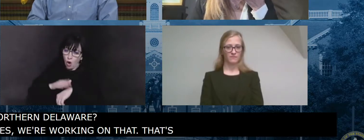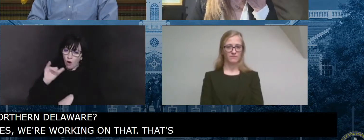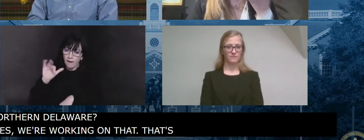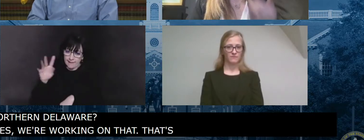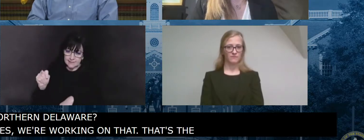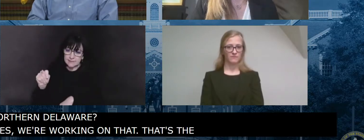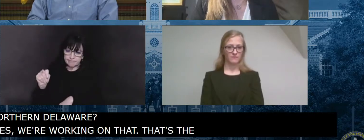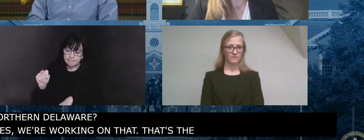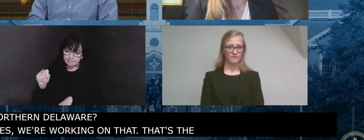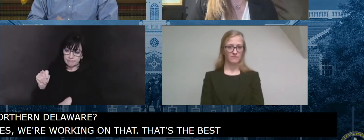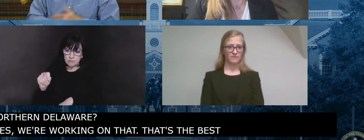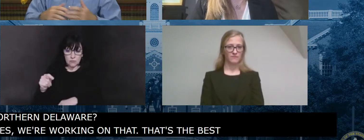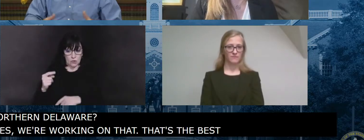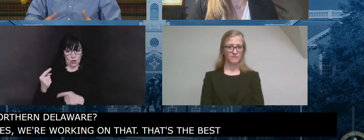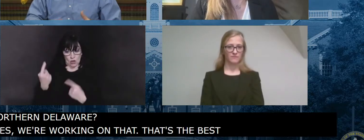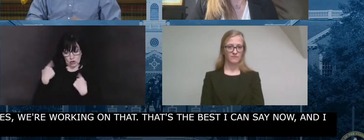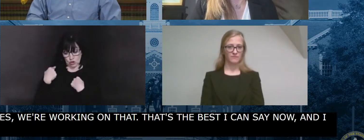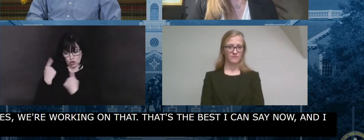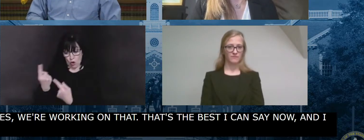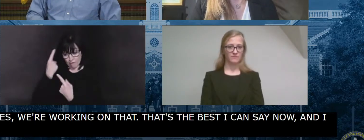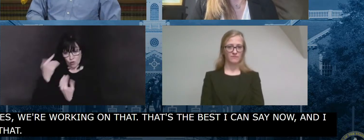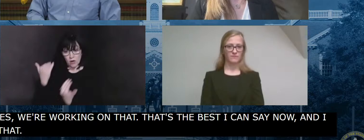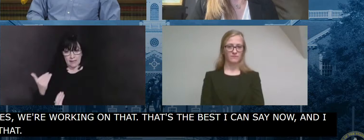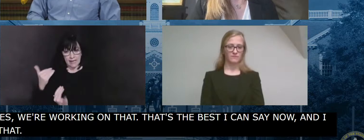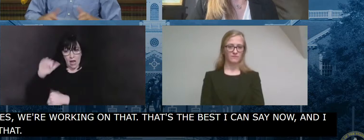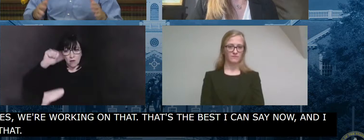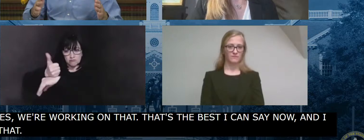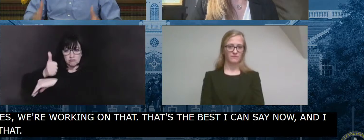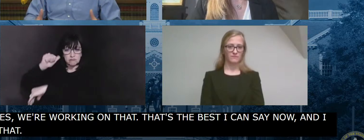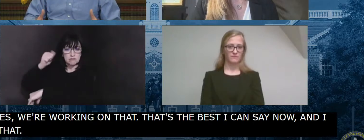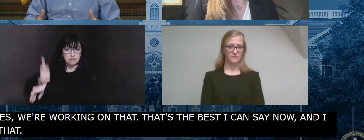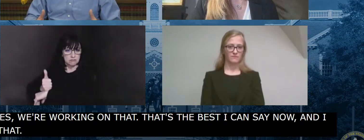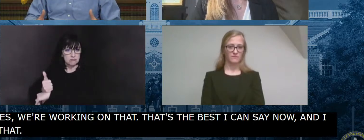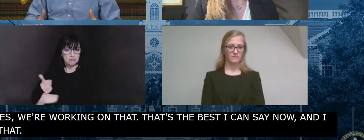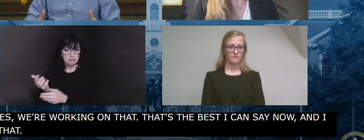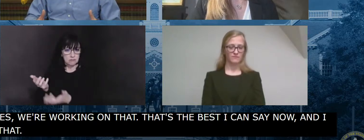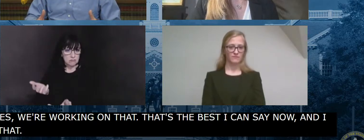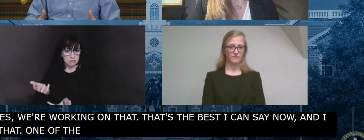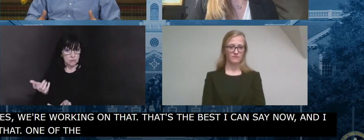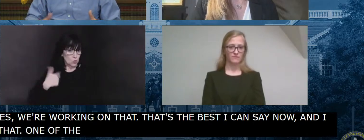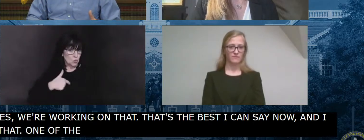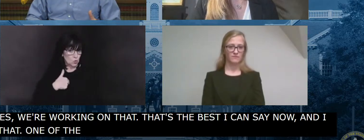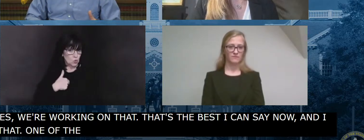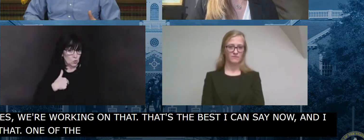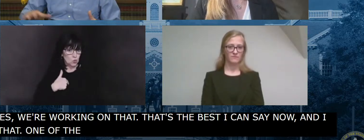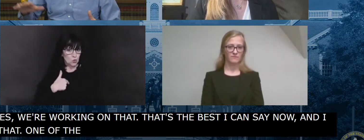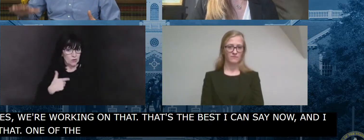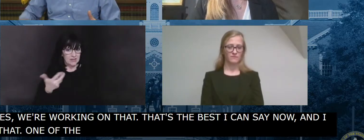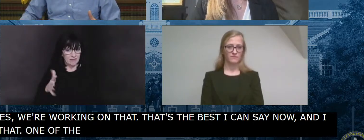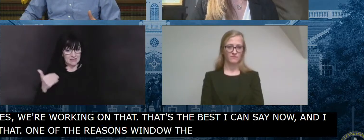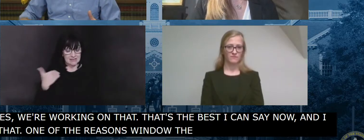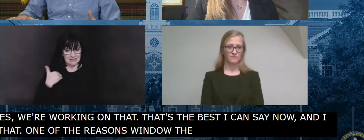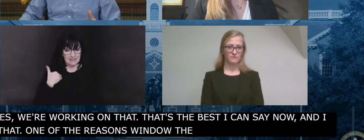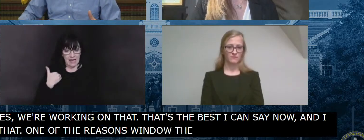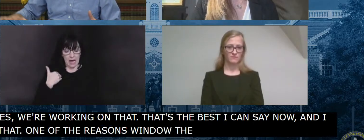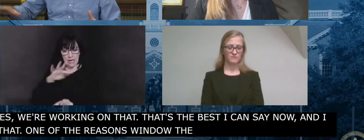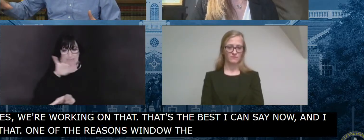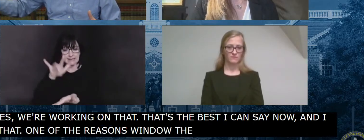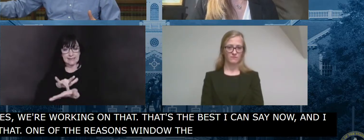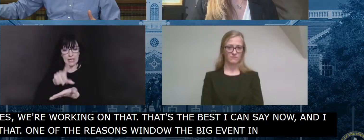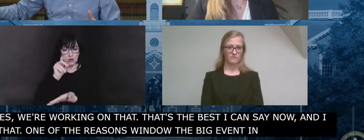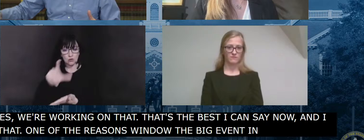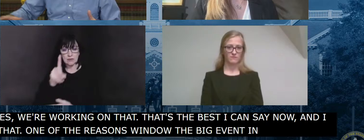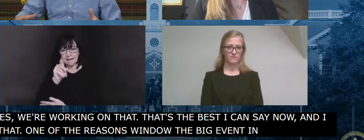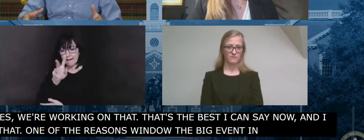I get that. One of the reasons, frankly, we had the big event in central Delaware that was really targeted to Kent County